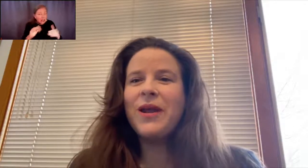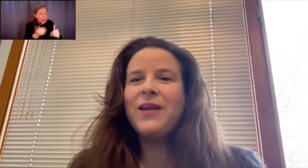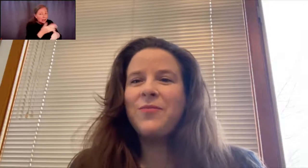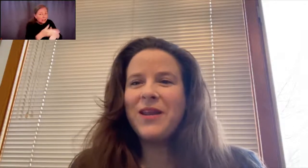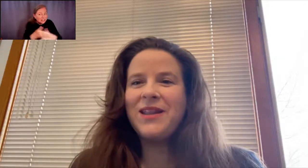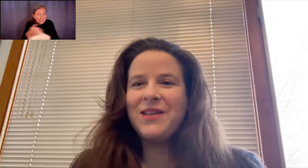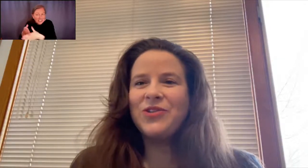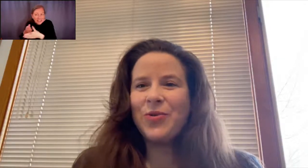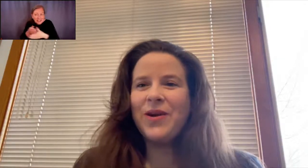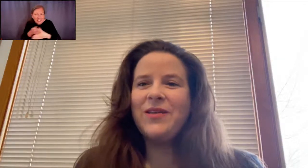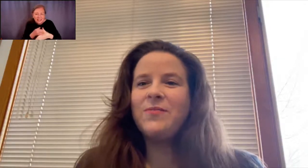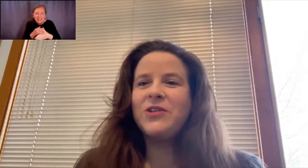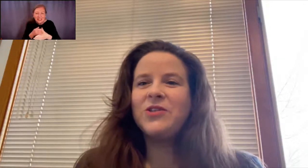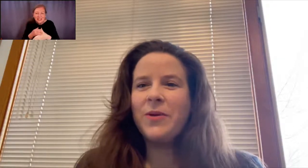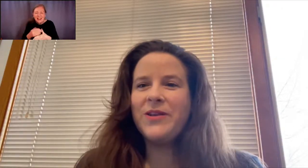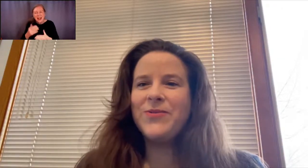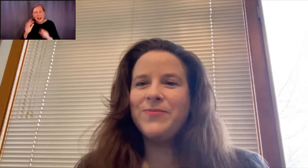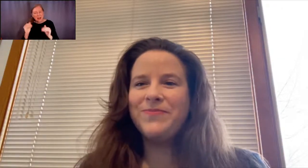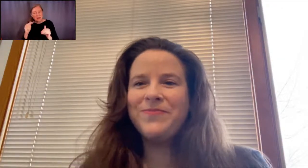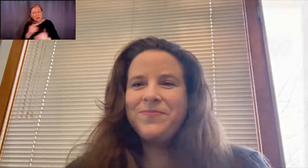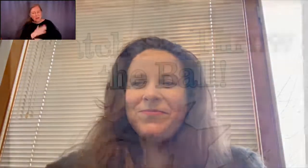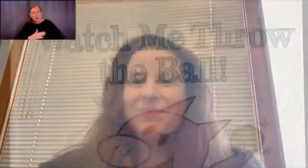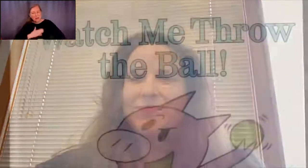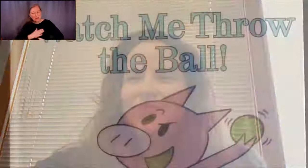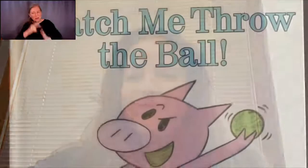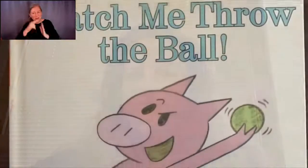enjoy reading this story as much as we do.